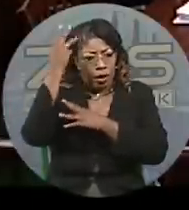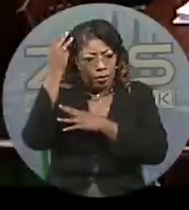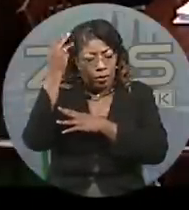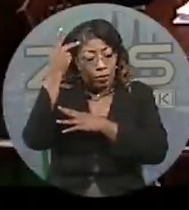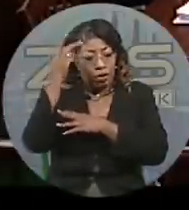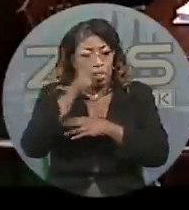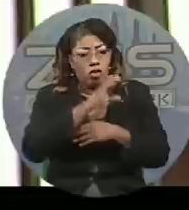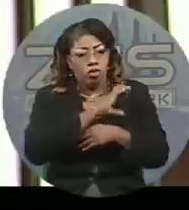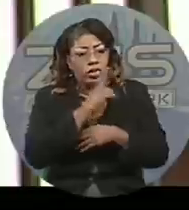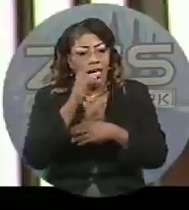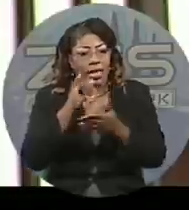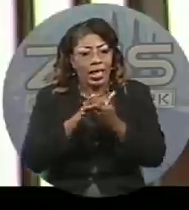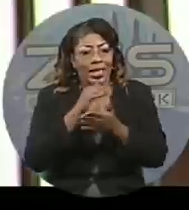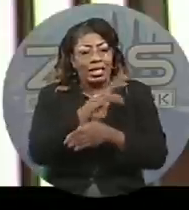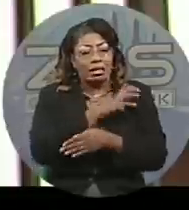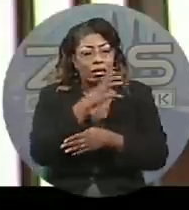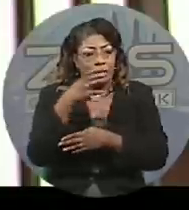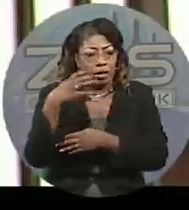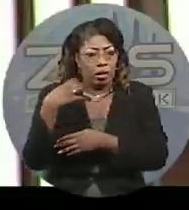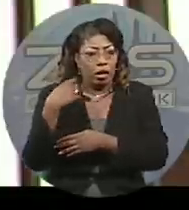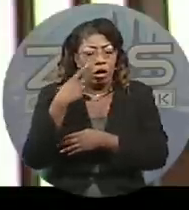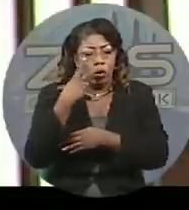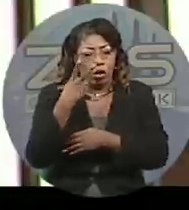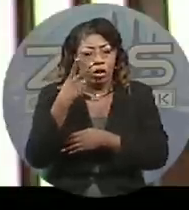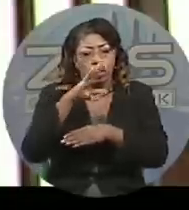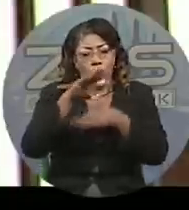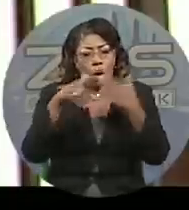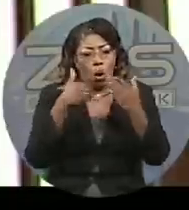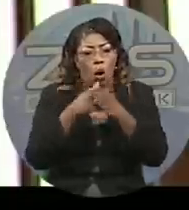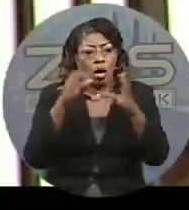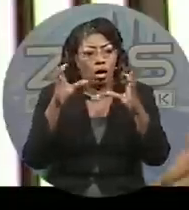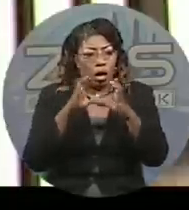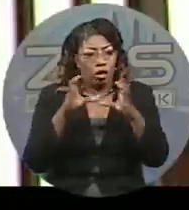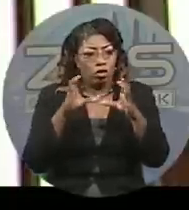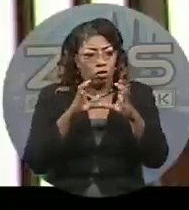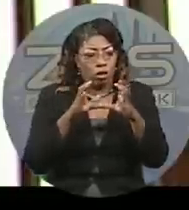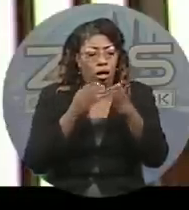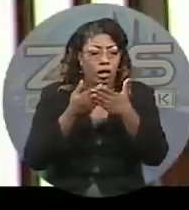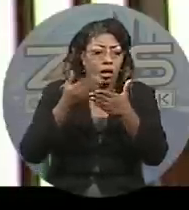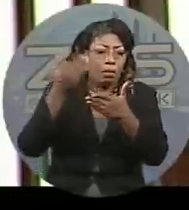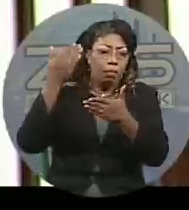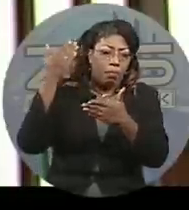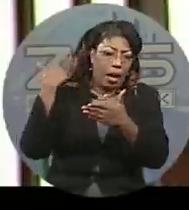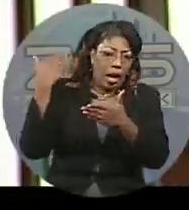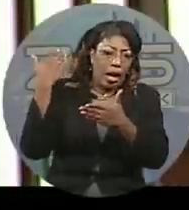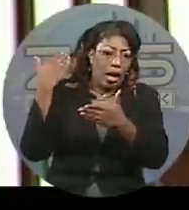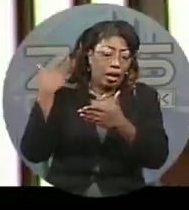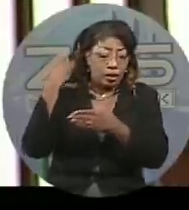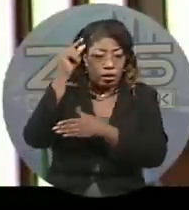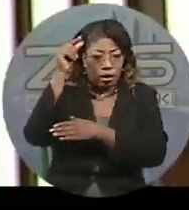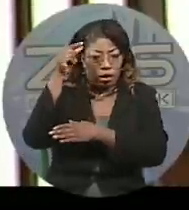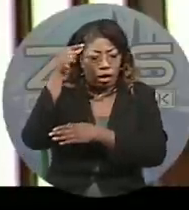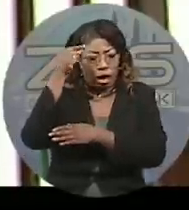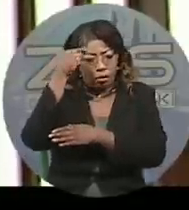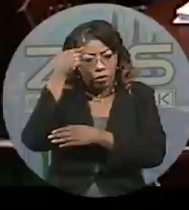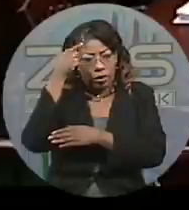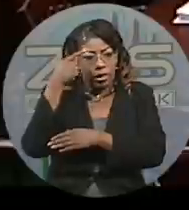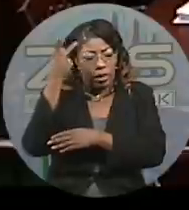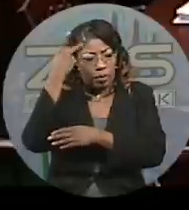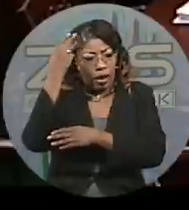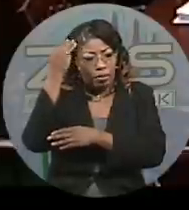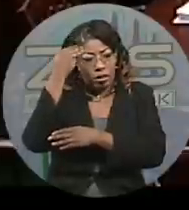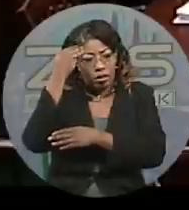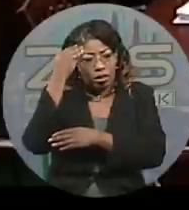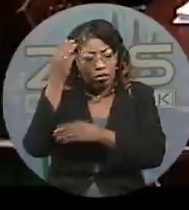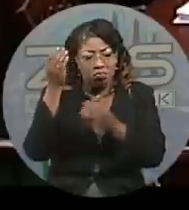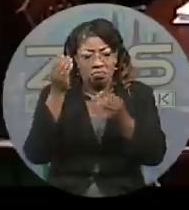however, charged that the committee should look into all contracts made under the former administration. Chipman says the Prime Minister has